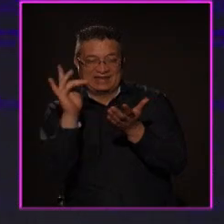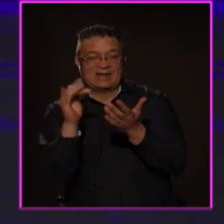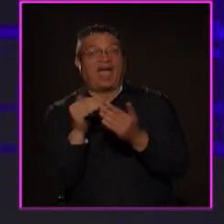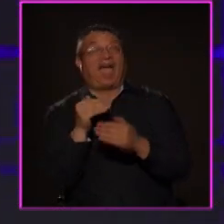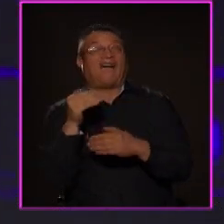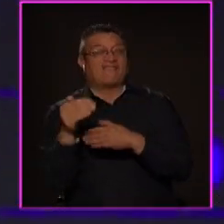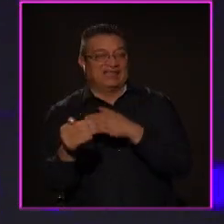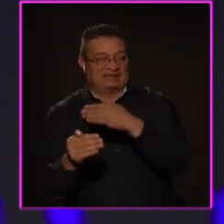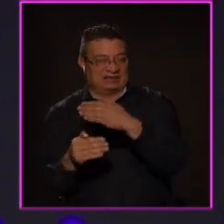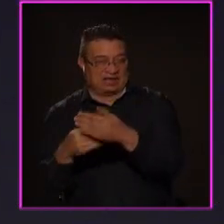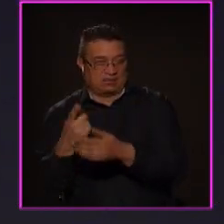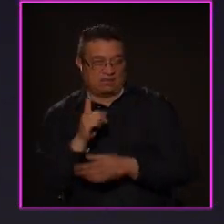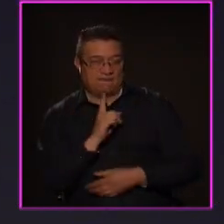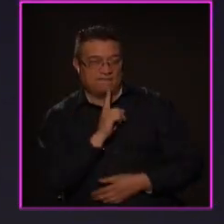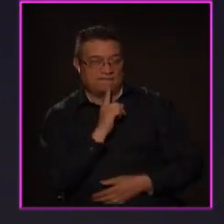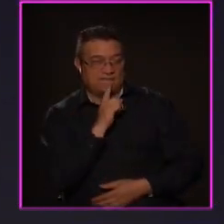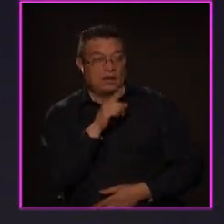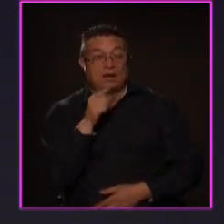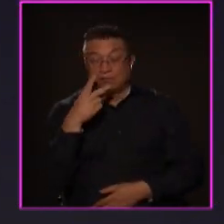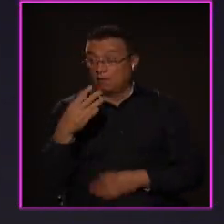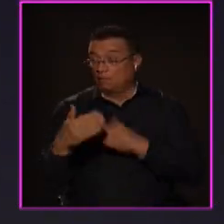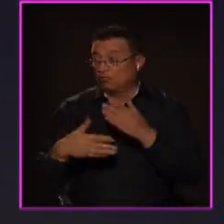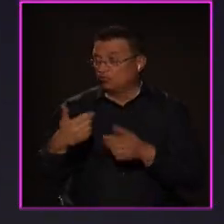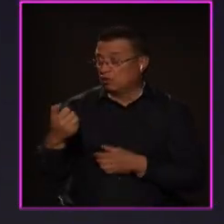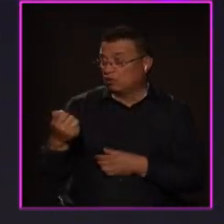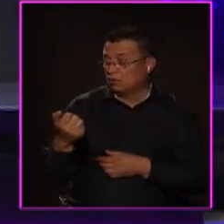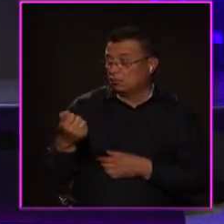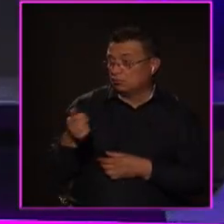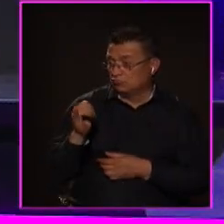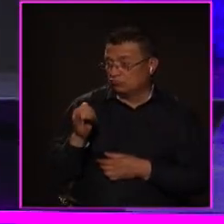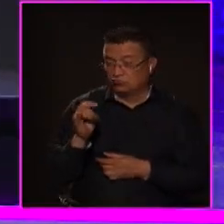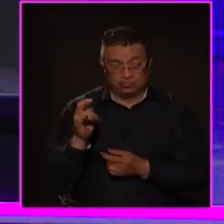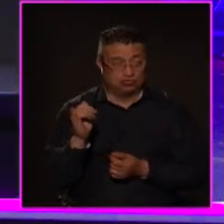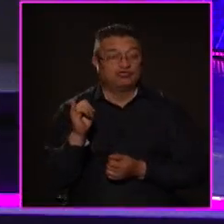Wait, is this working? Here, thank you.